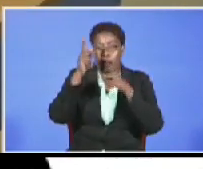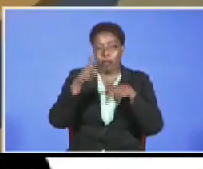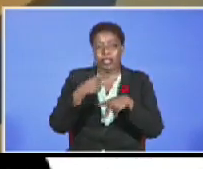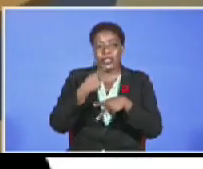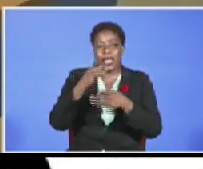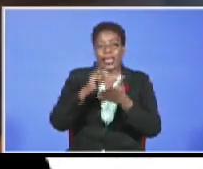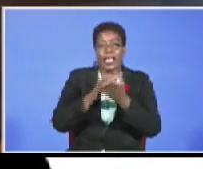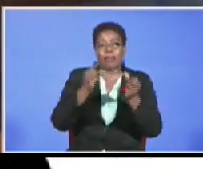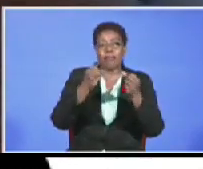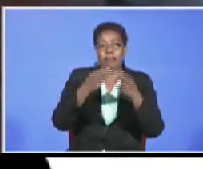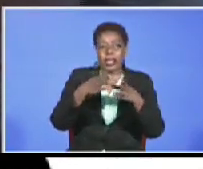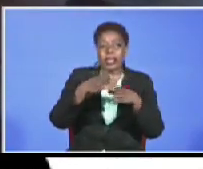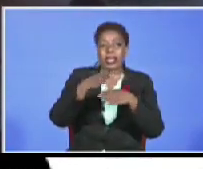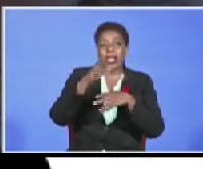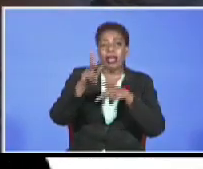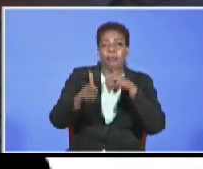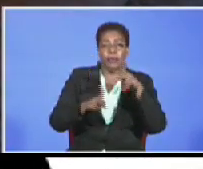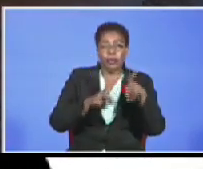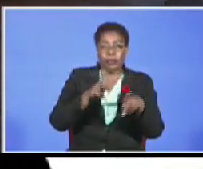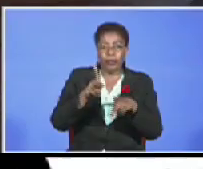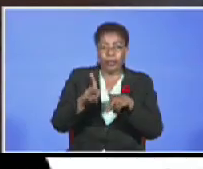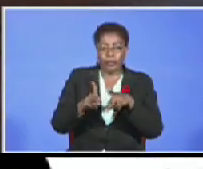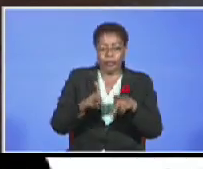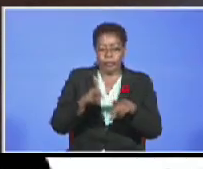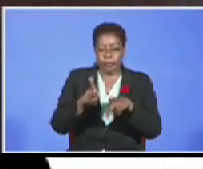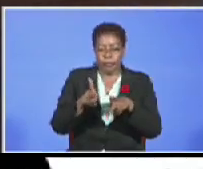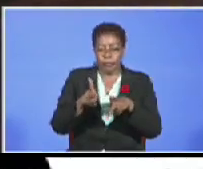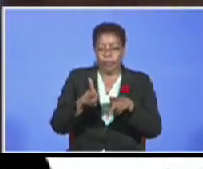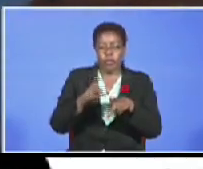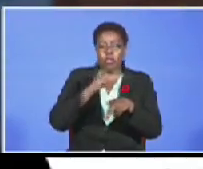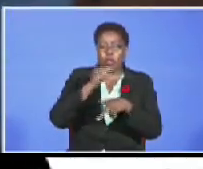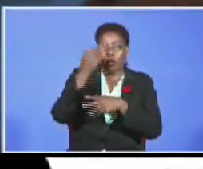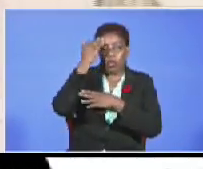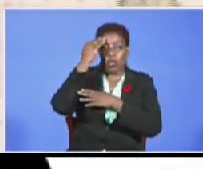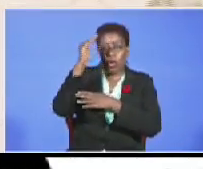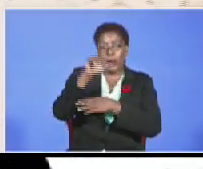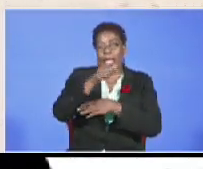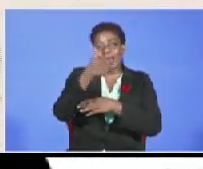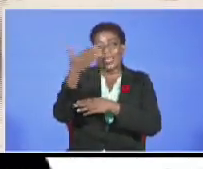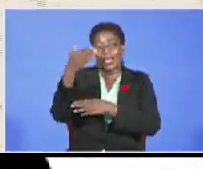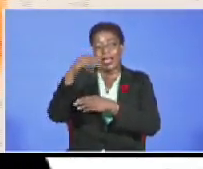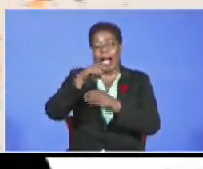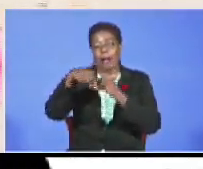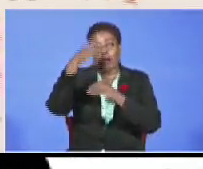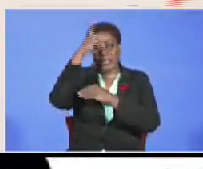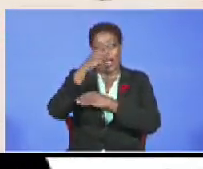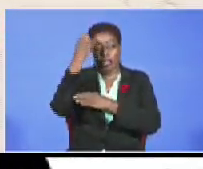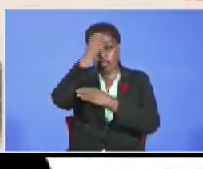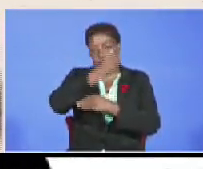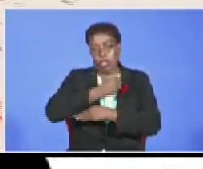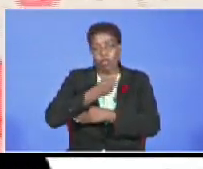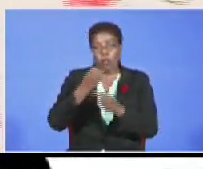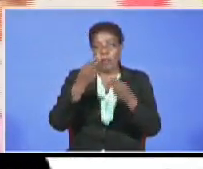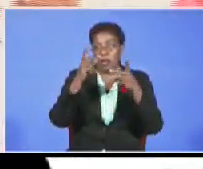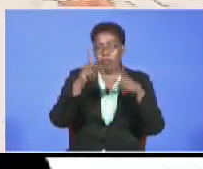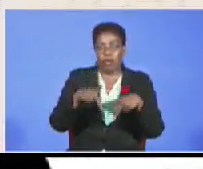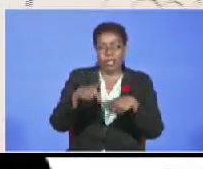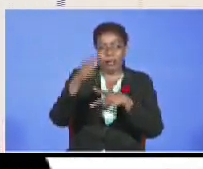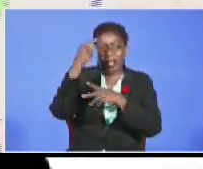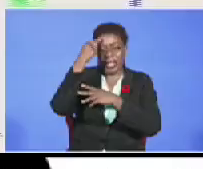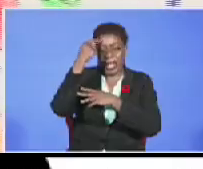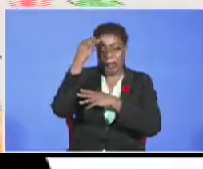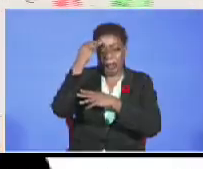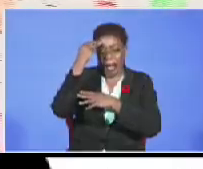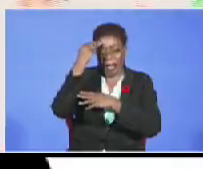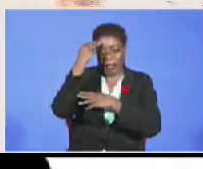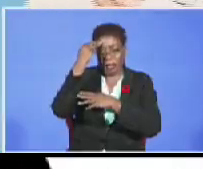who have misconceptions about people with Down syndrome. Most persons have this thing in their mind that persons